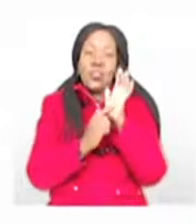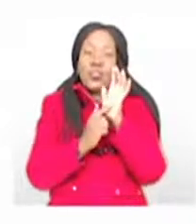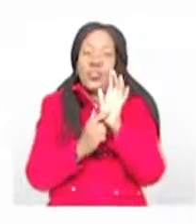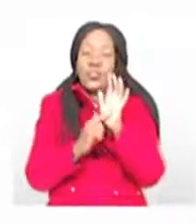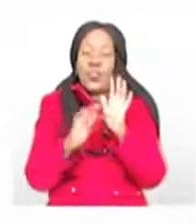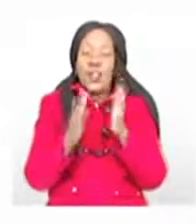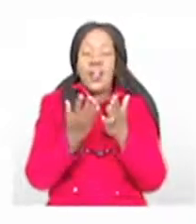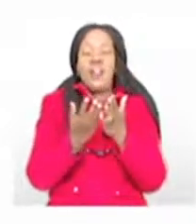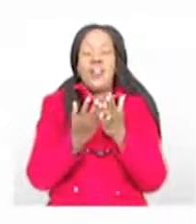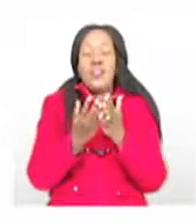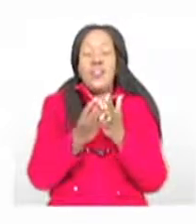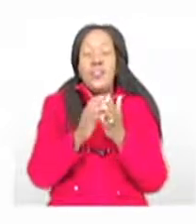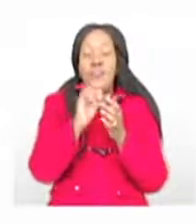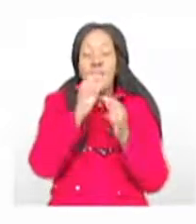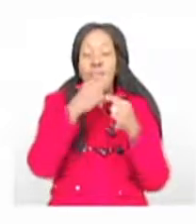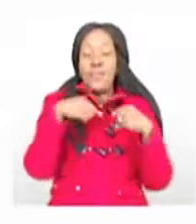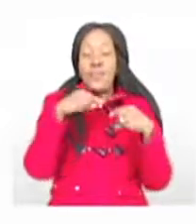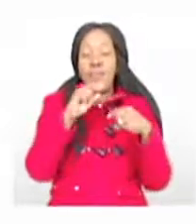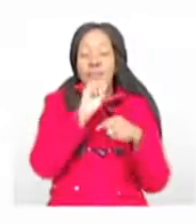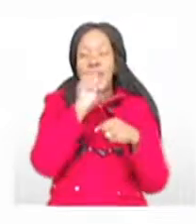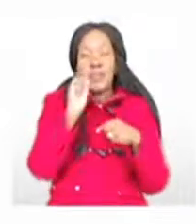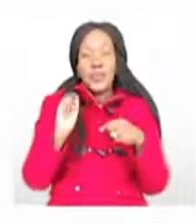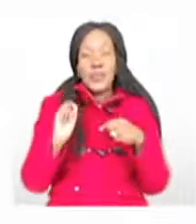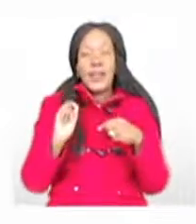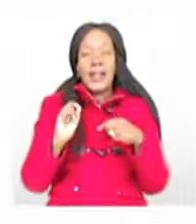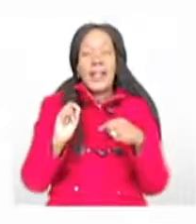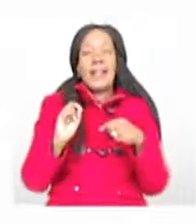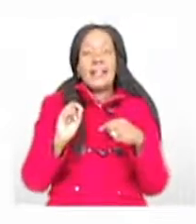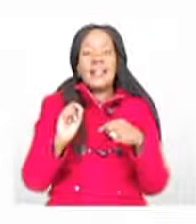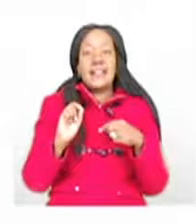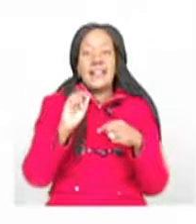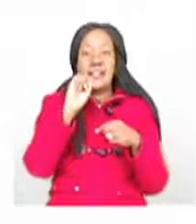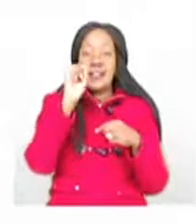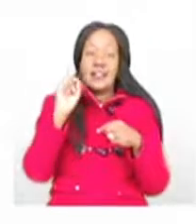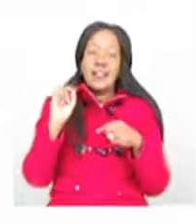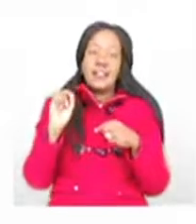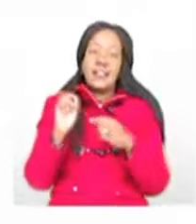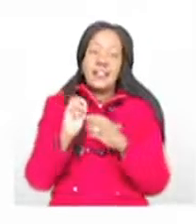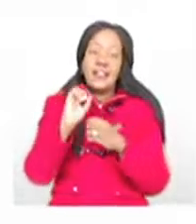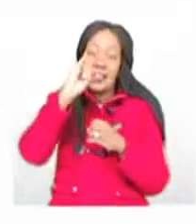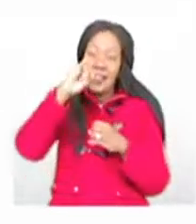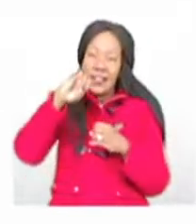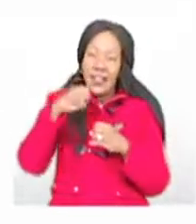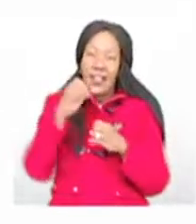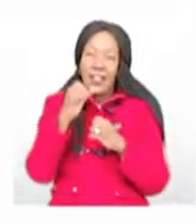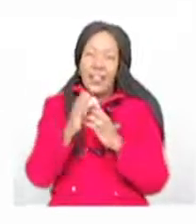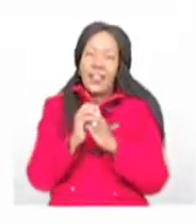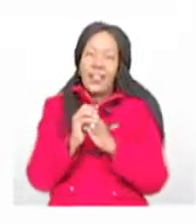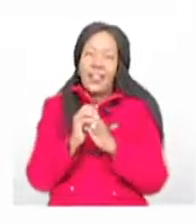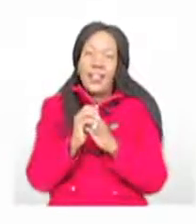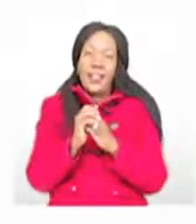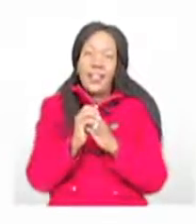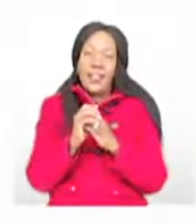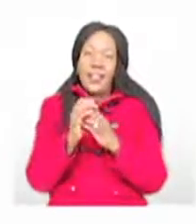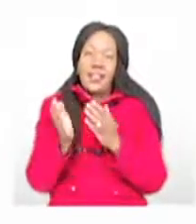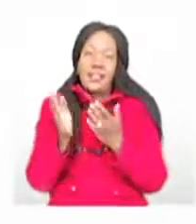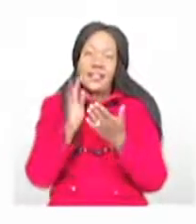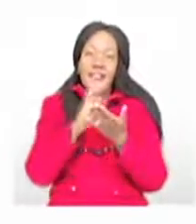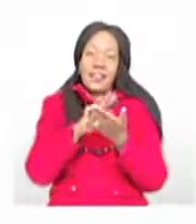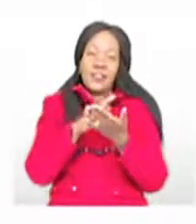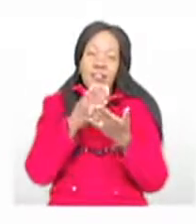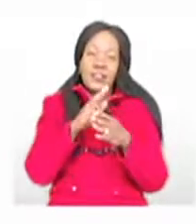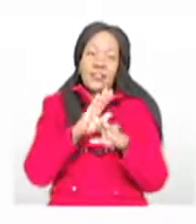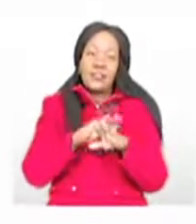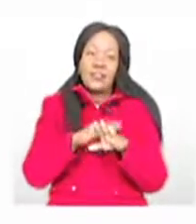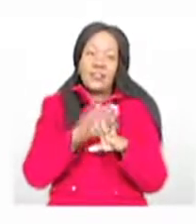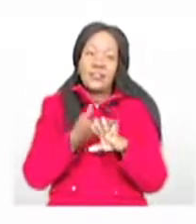are supposed to form letter J. Let's move over to the board as I